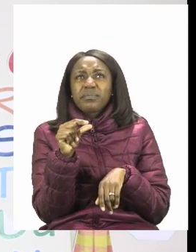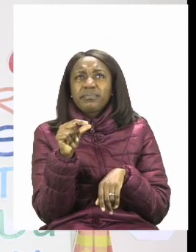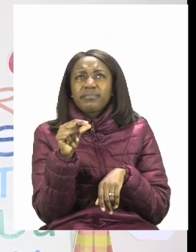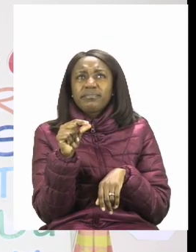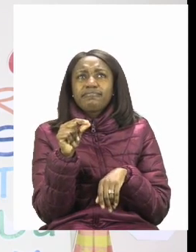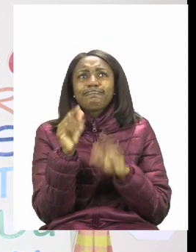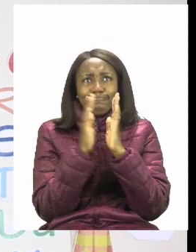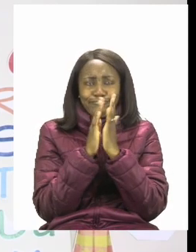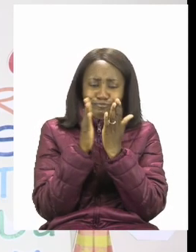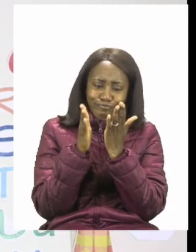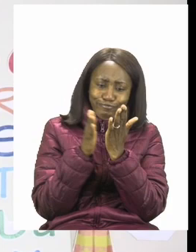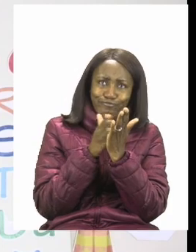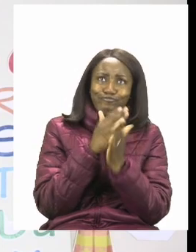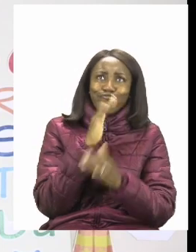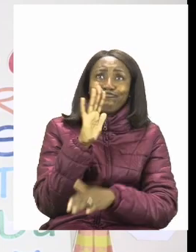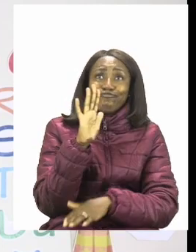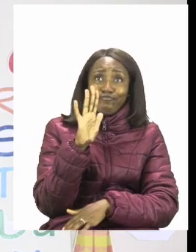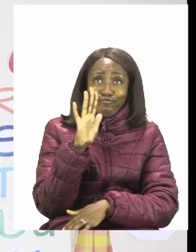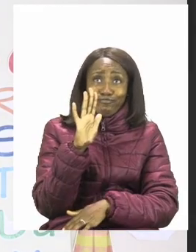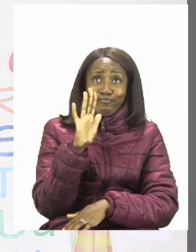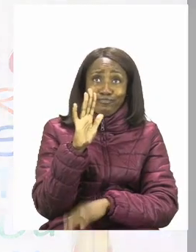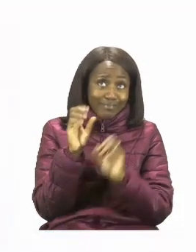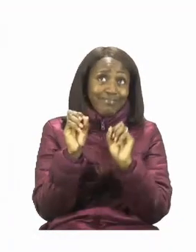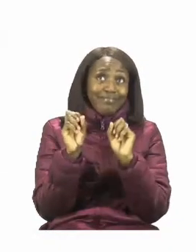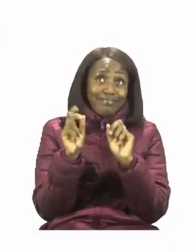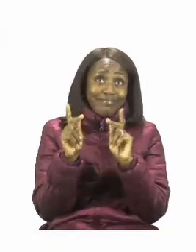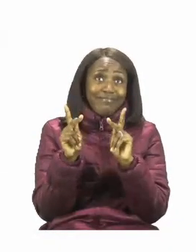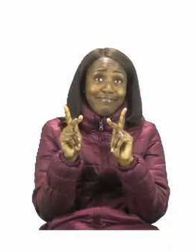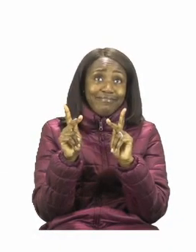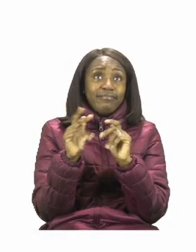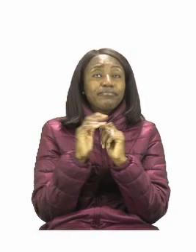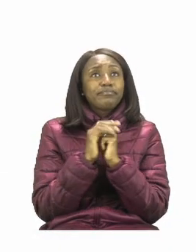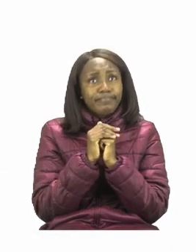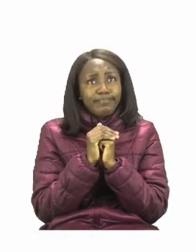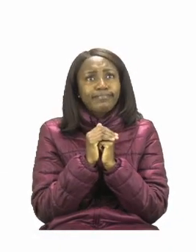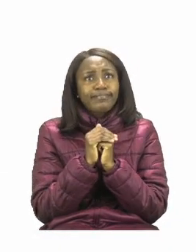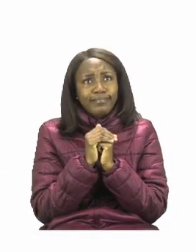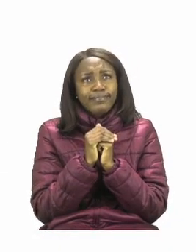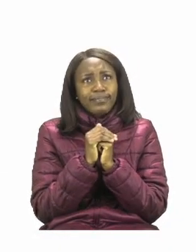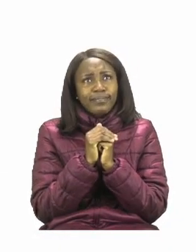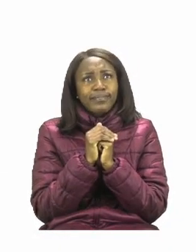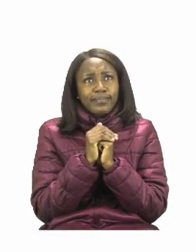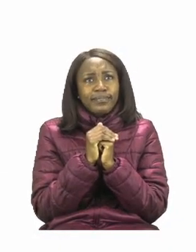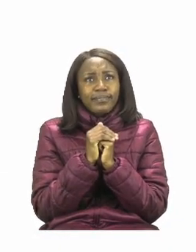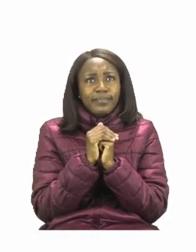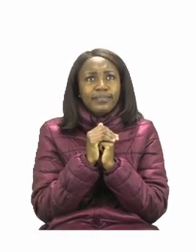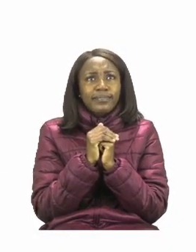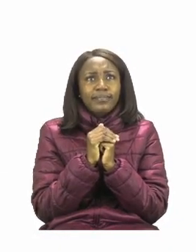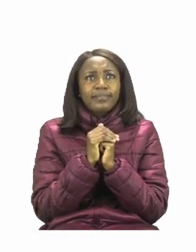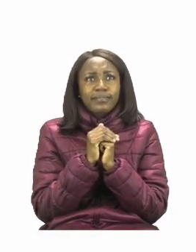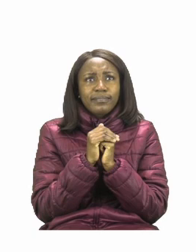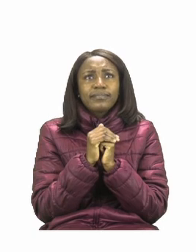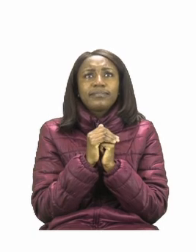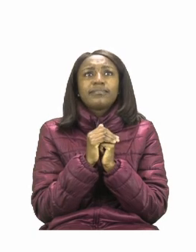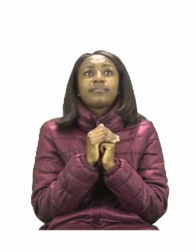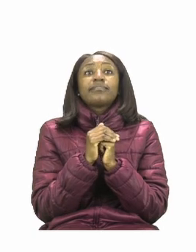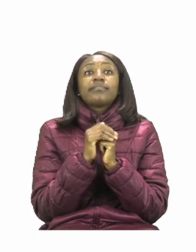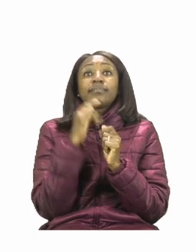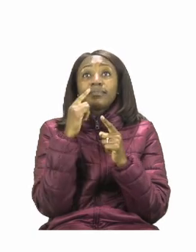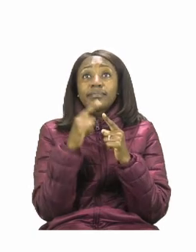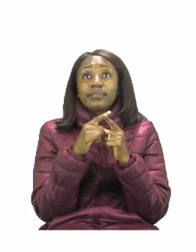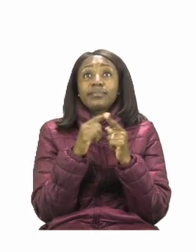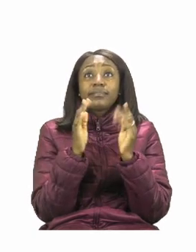to page 5 in your booklets for me? Now on page 5, it says color